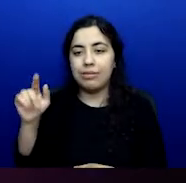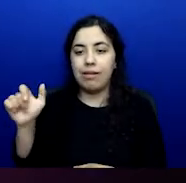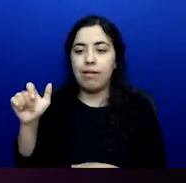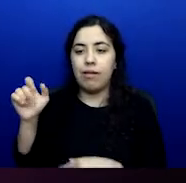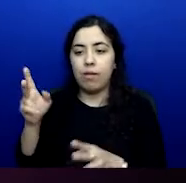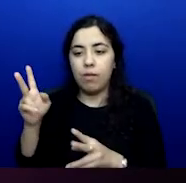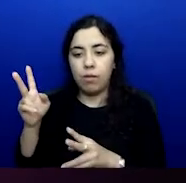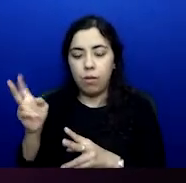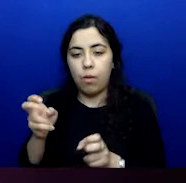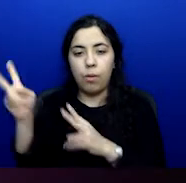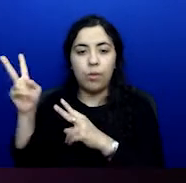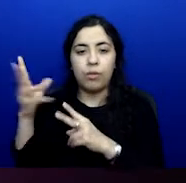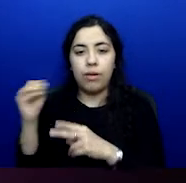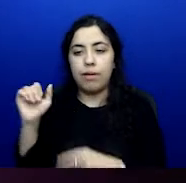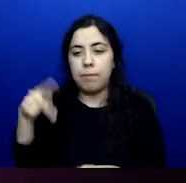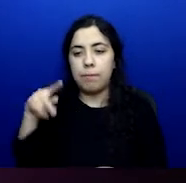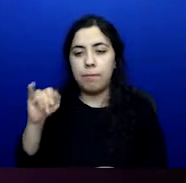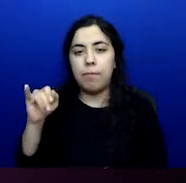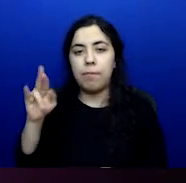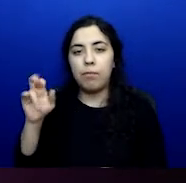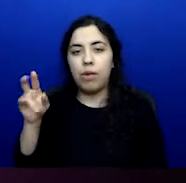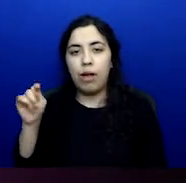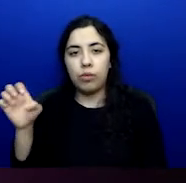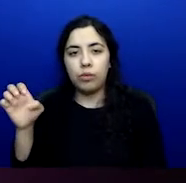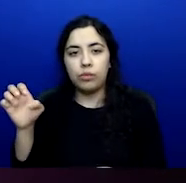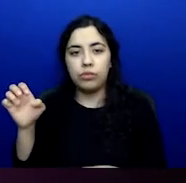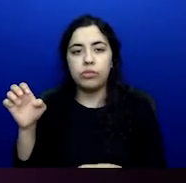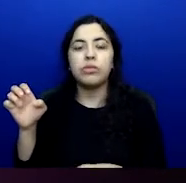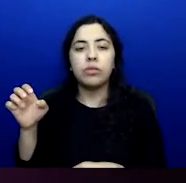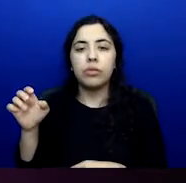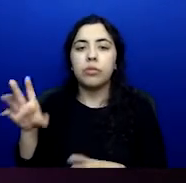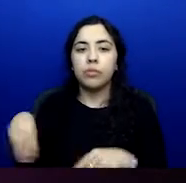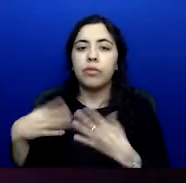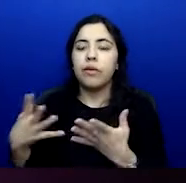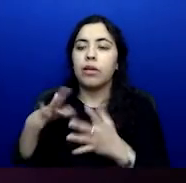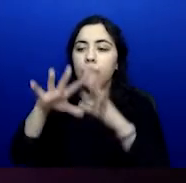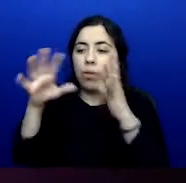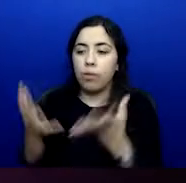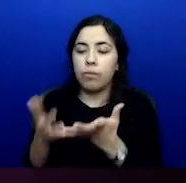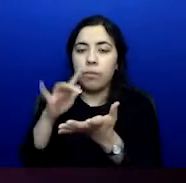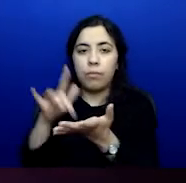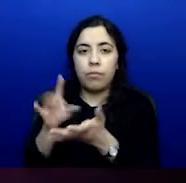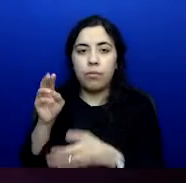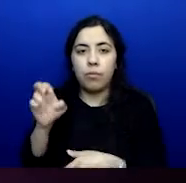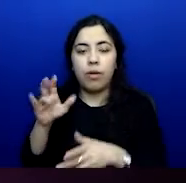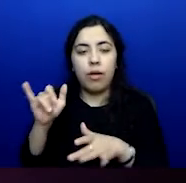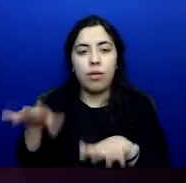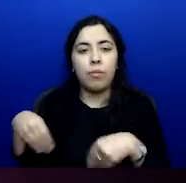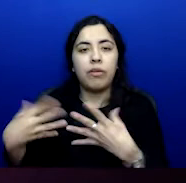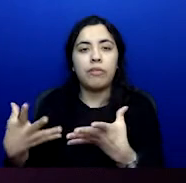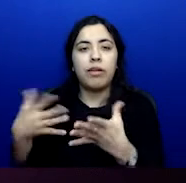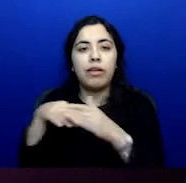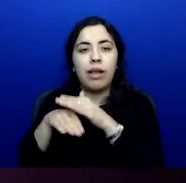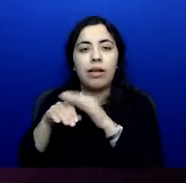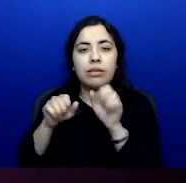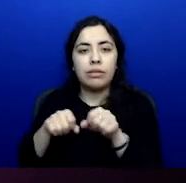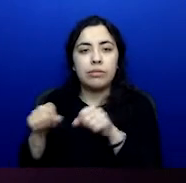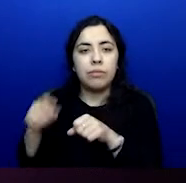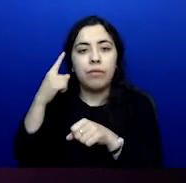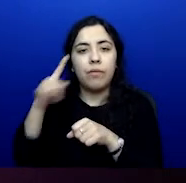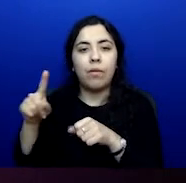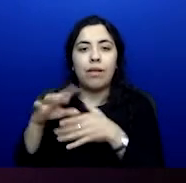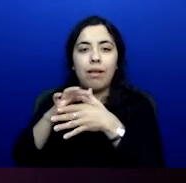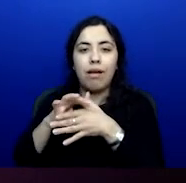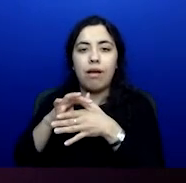API routes. And this gives you access to, it runs global middleware, and it gives you access to this context